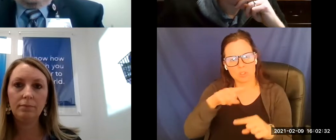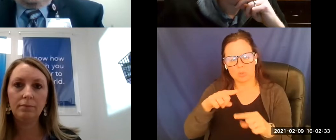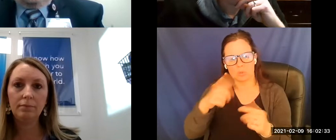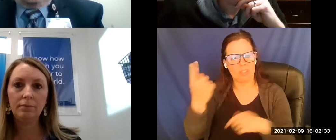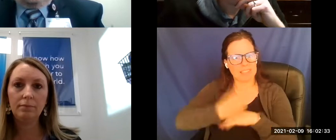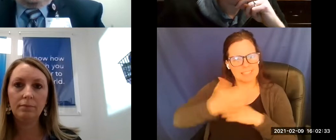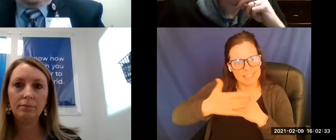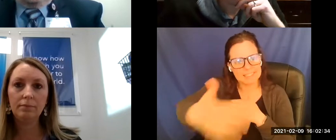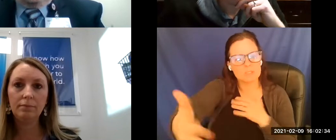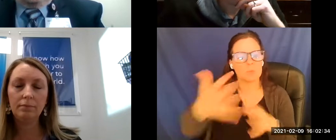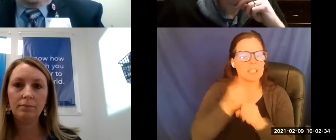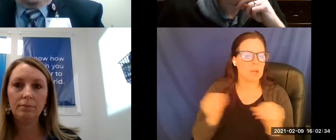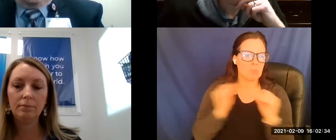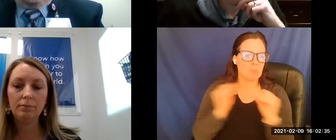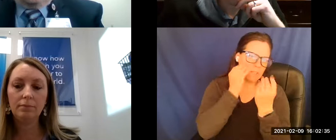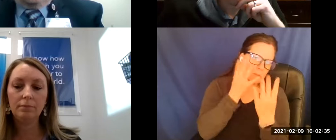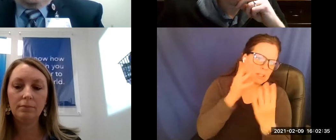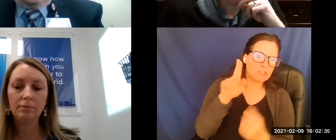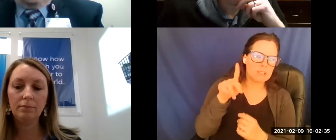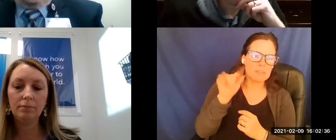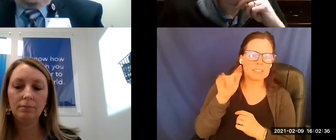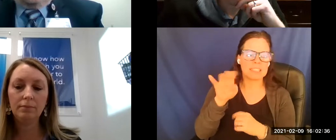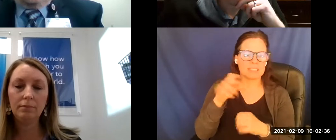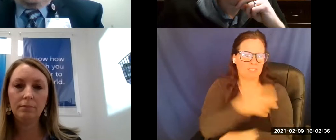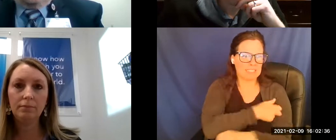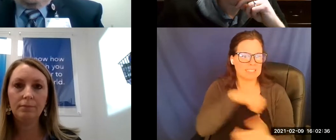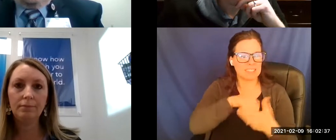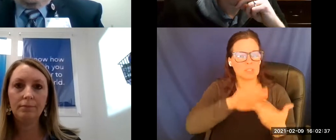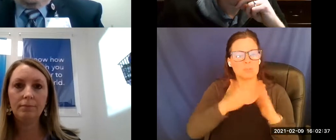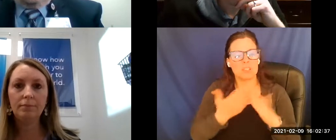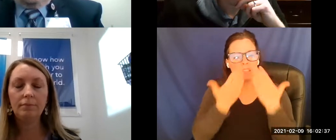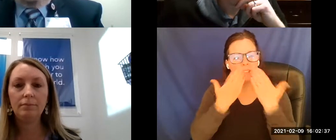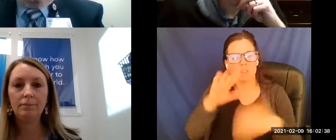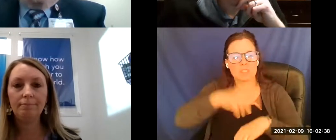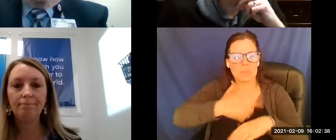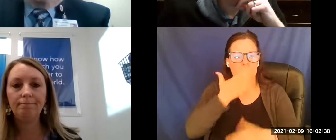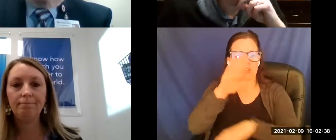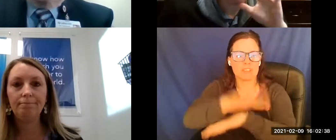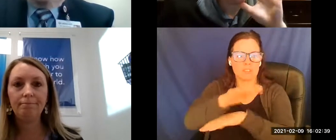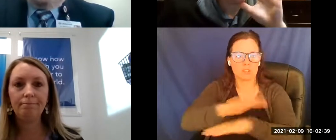information and updates on vaccine in our community. Thank you all for your time and have a good afternoon.